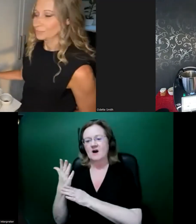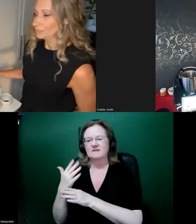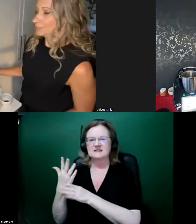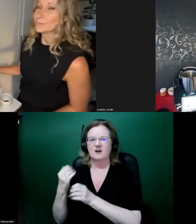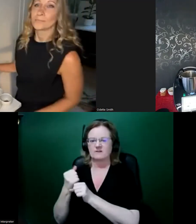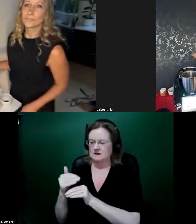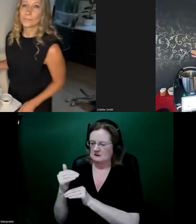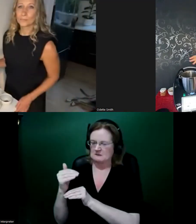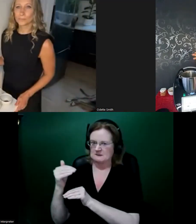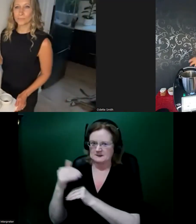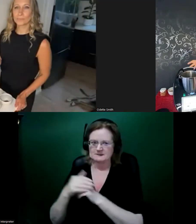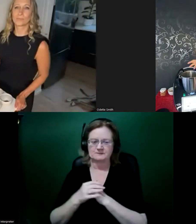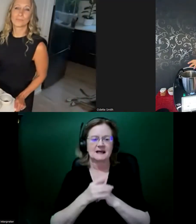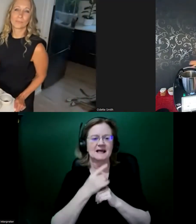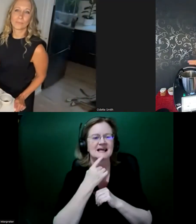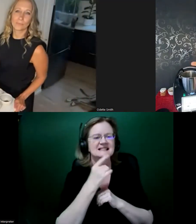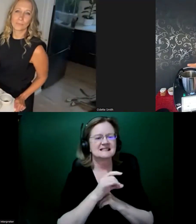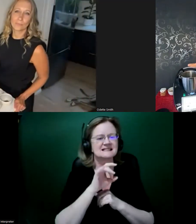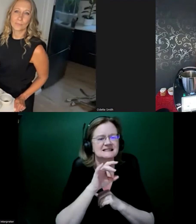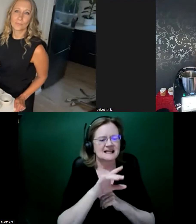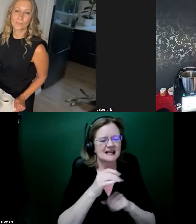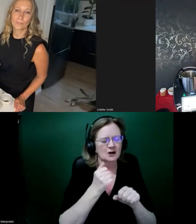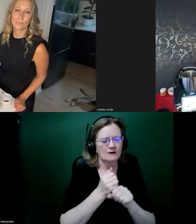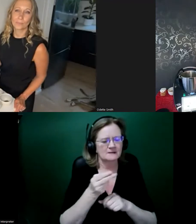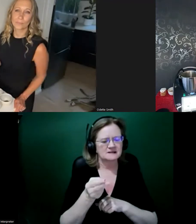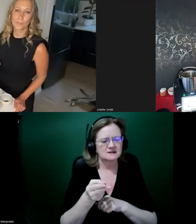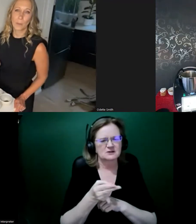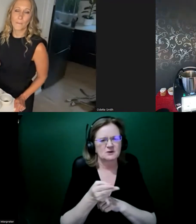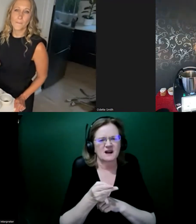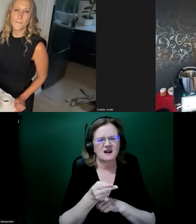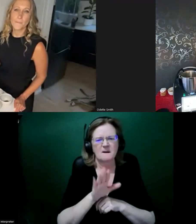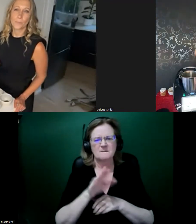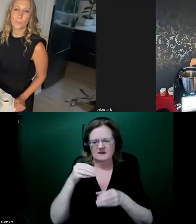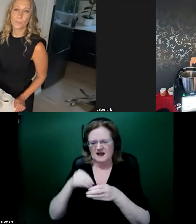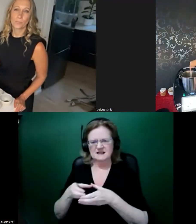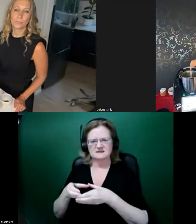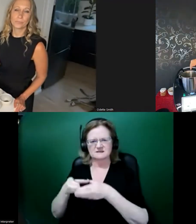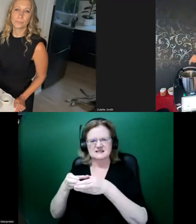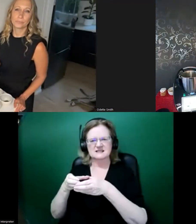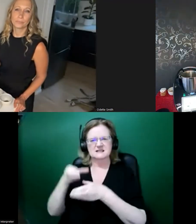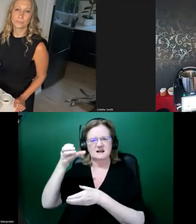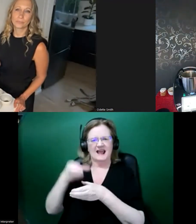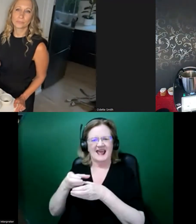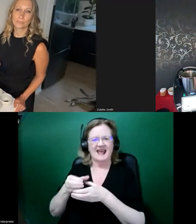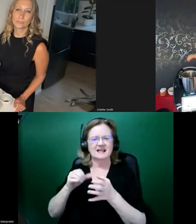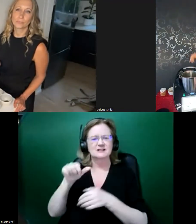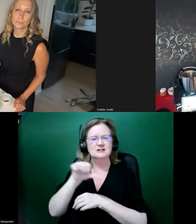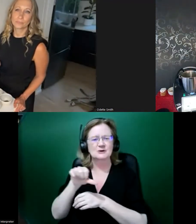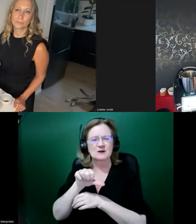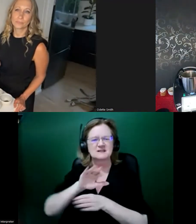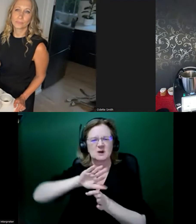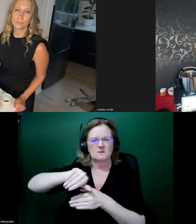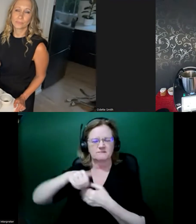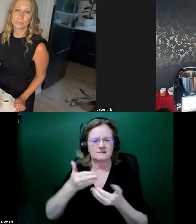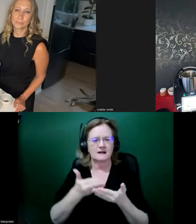25 grams of sugar, but they're actually in syrup. So I'm not going to put the sugar in, but I have put some lemon juice in with the cherries. So